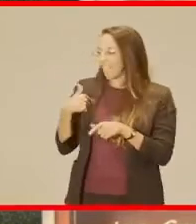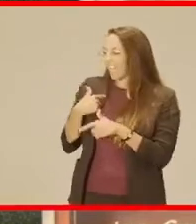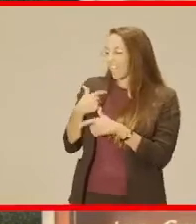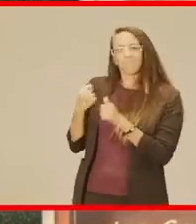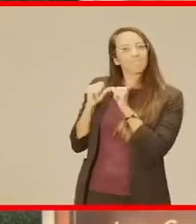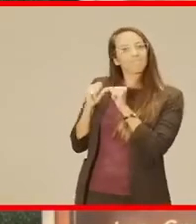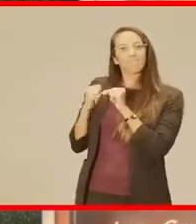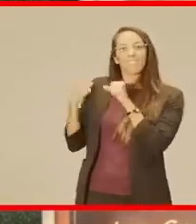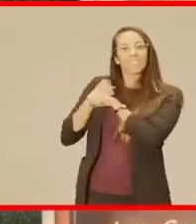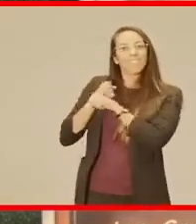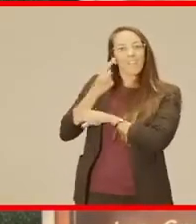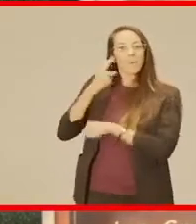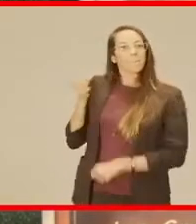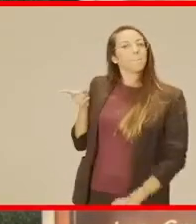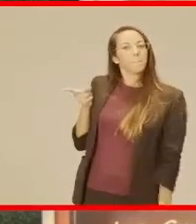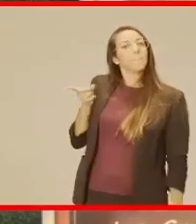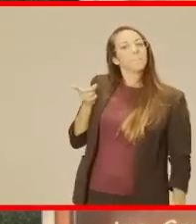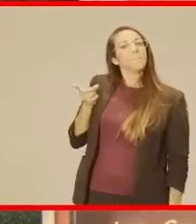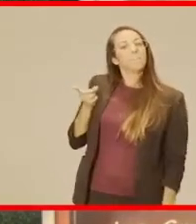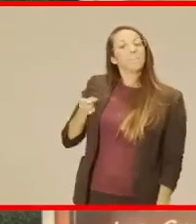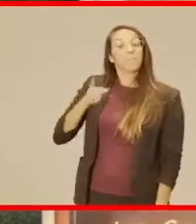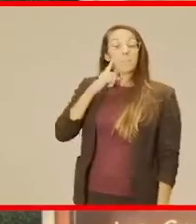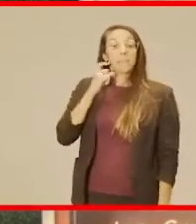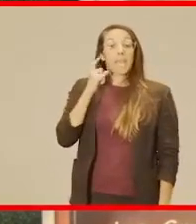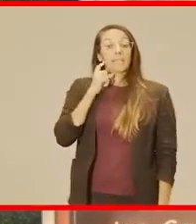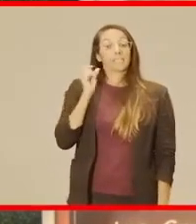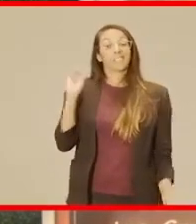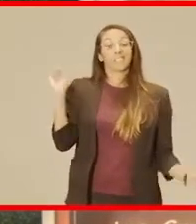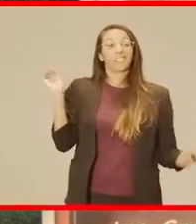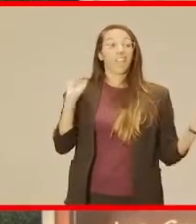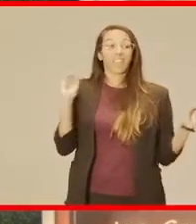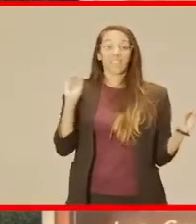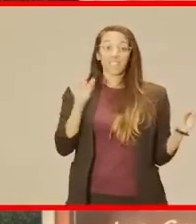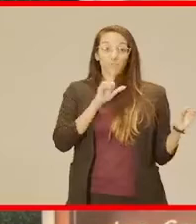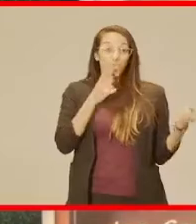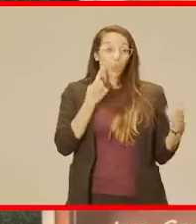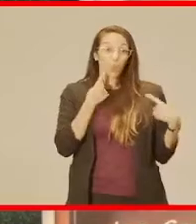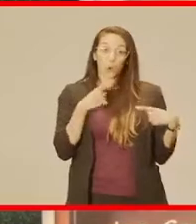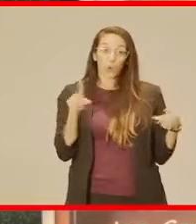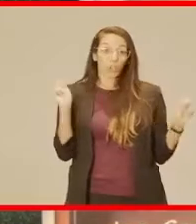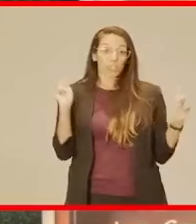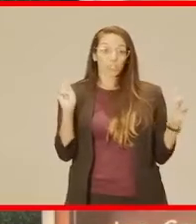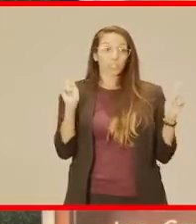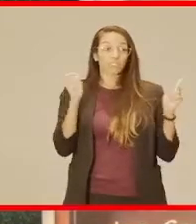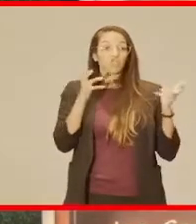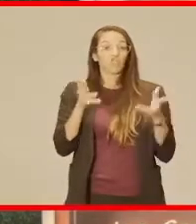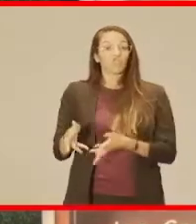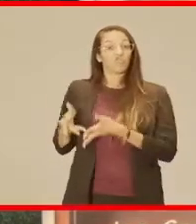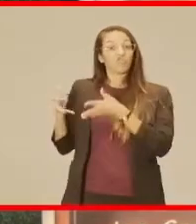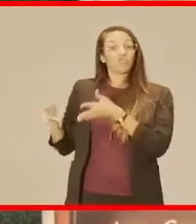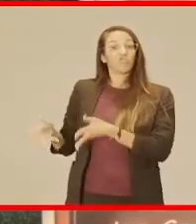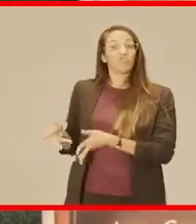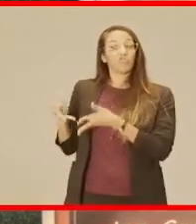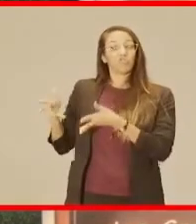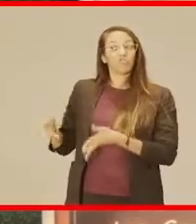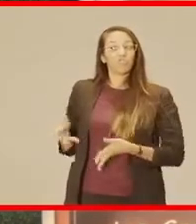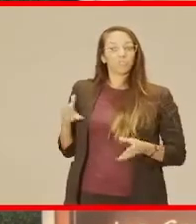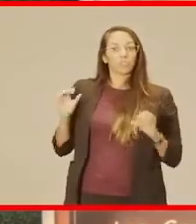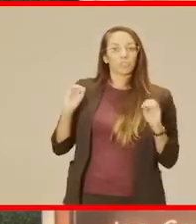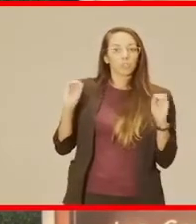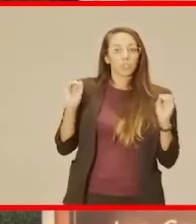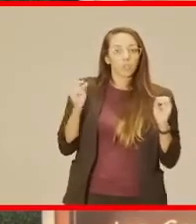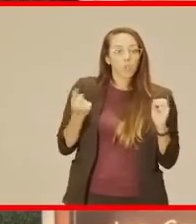fighting, because nothing really works and everyone doesn't really want